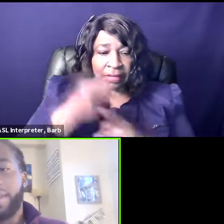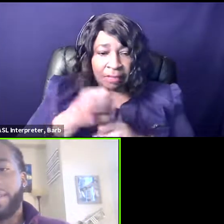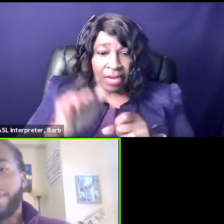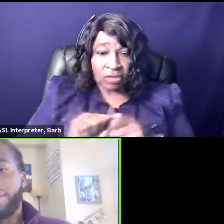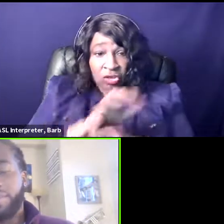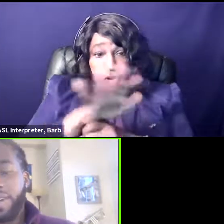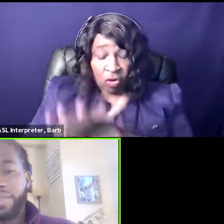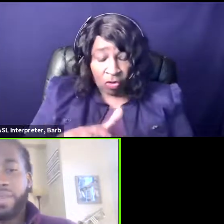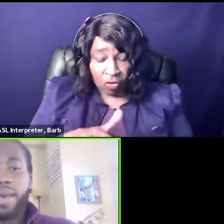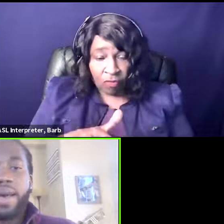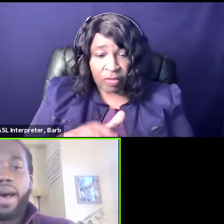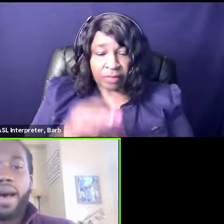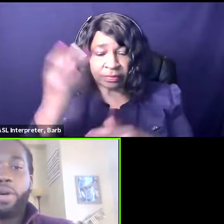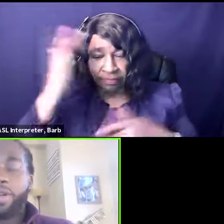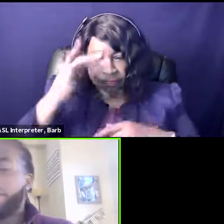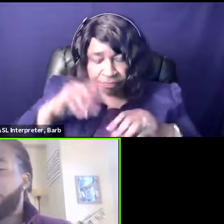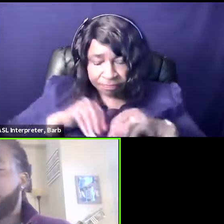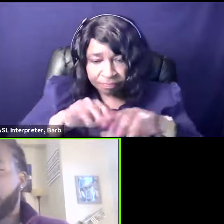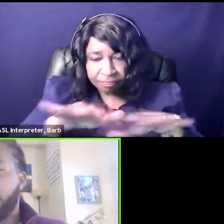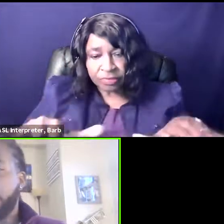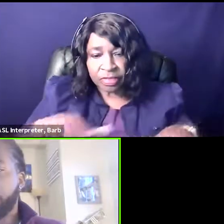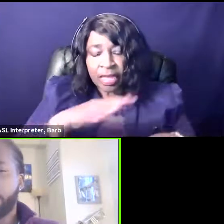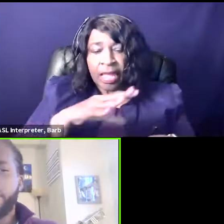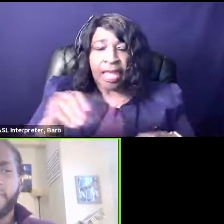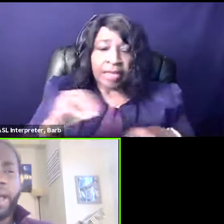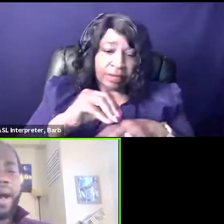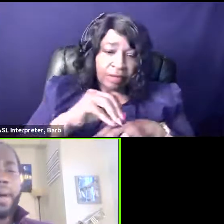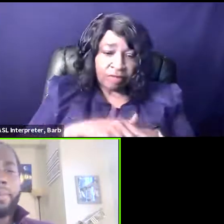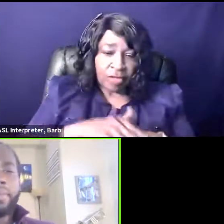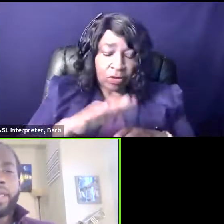the pandemic and its effects on energy security.